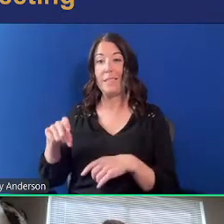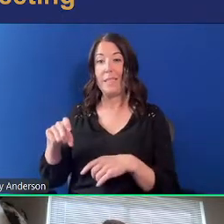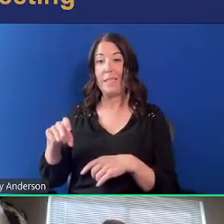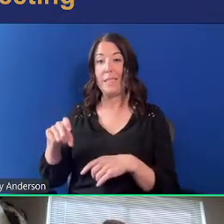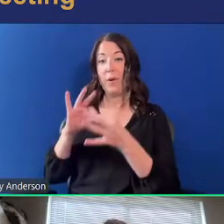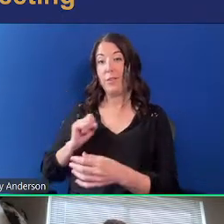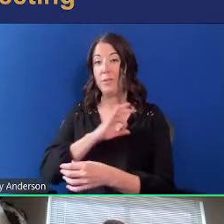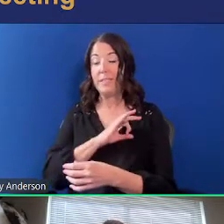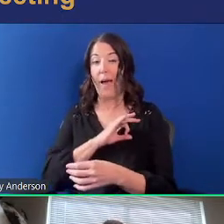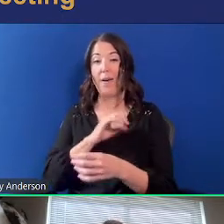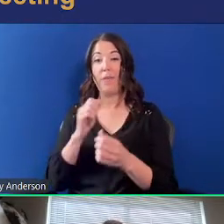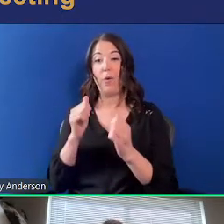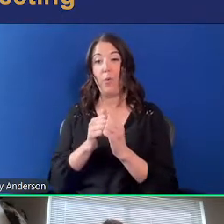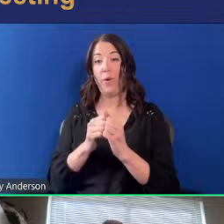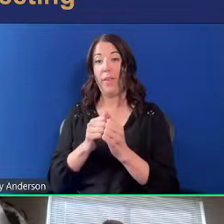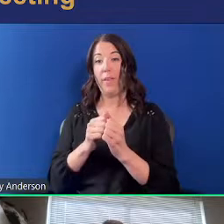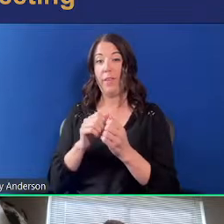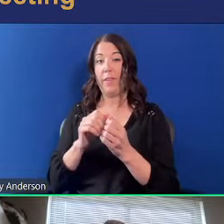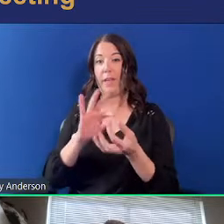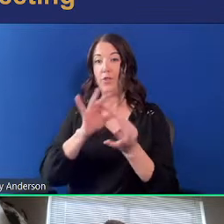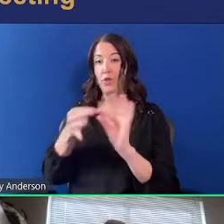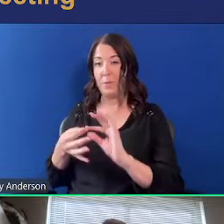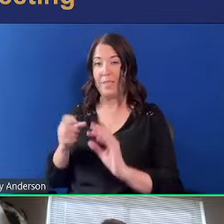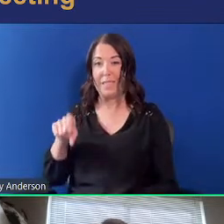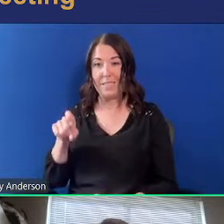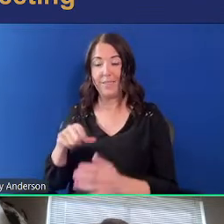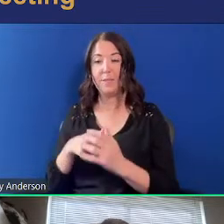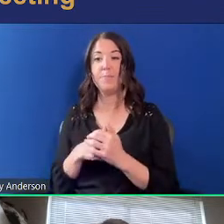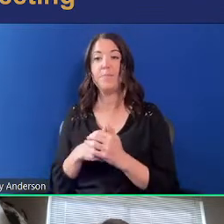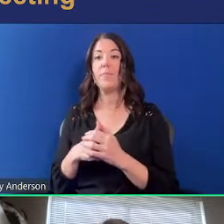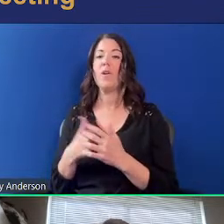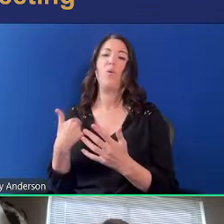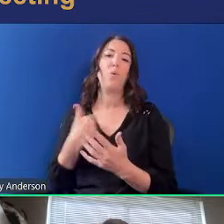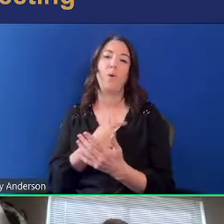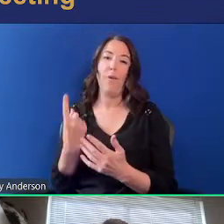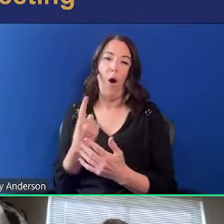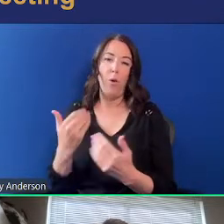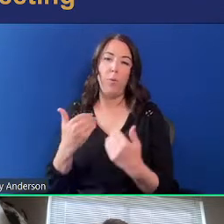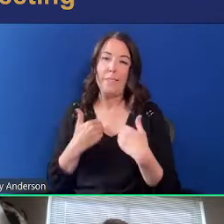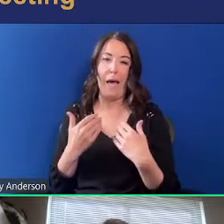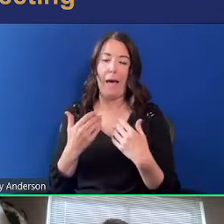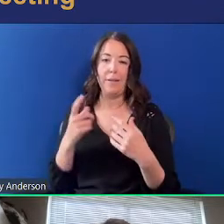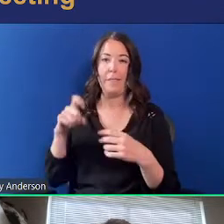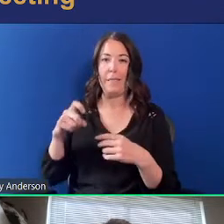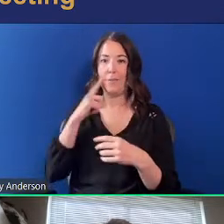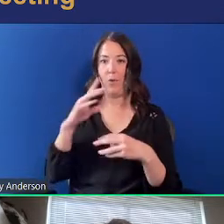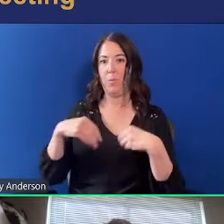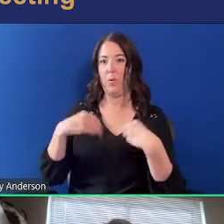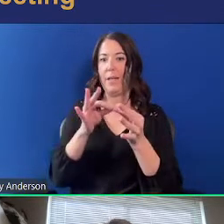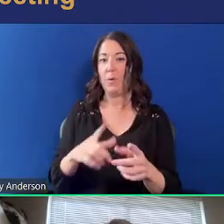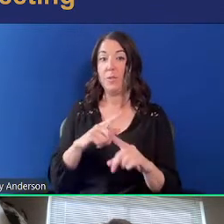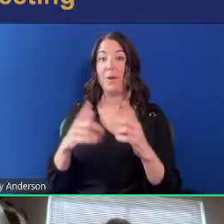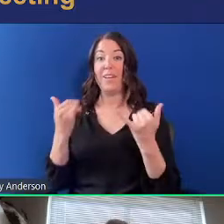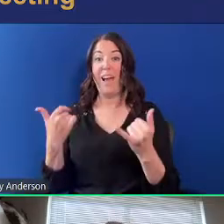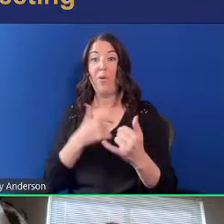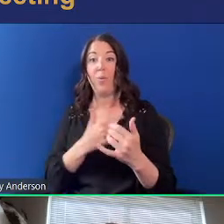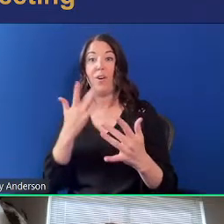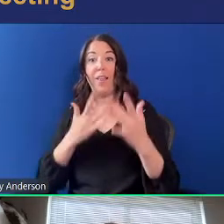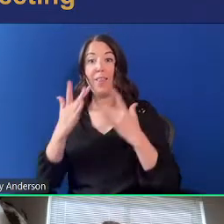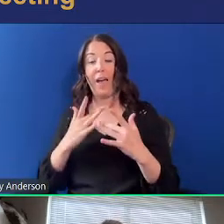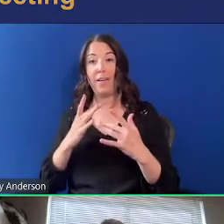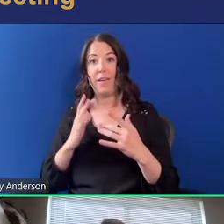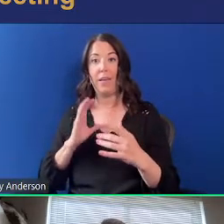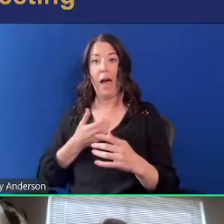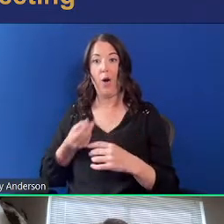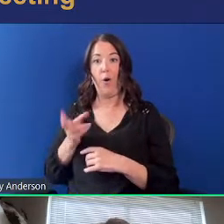ASL interpretation. We have always have needs to provide interpretation, and when we're short having staff, our own staff to